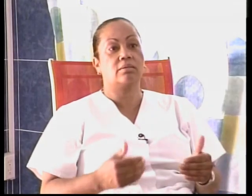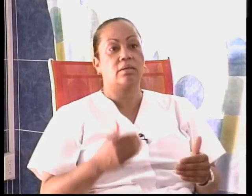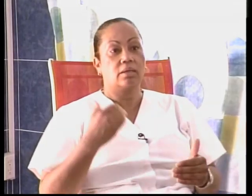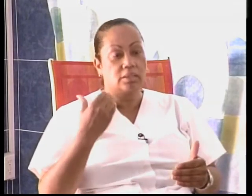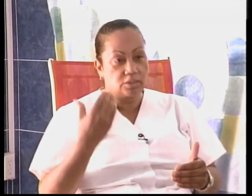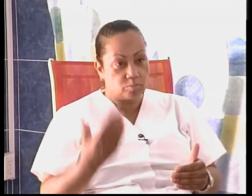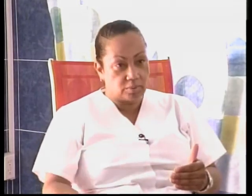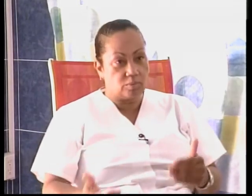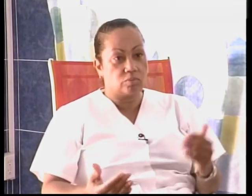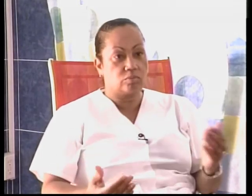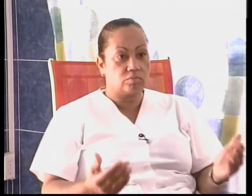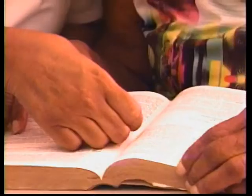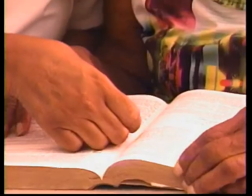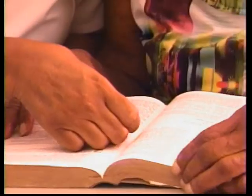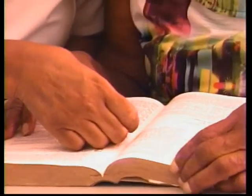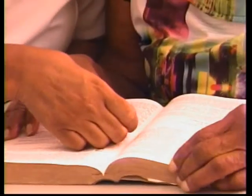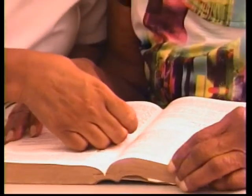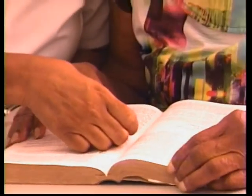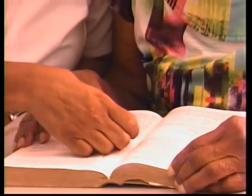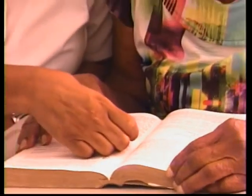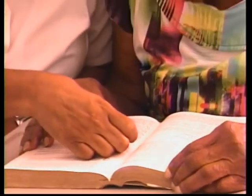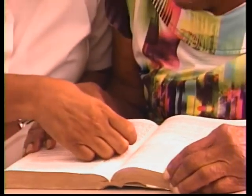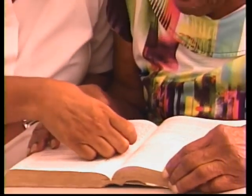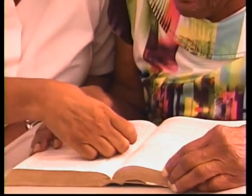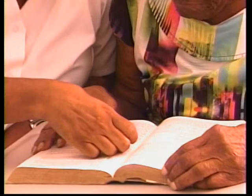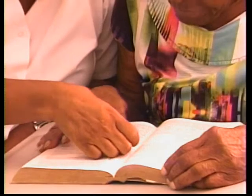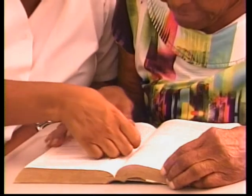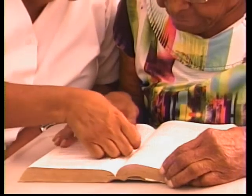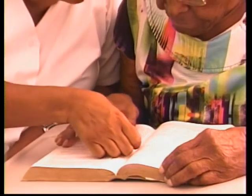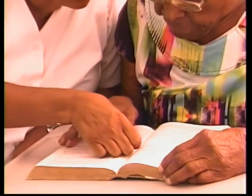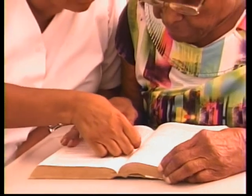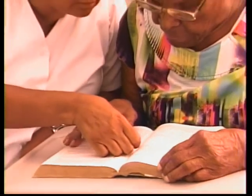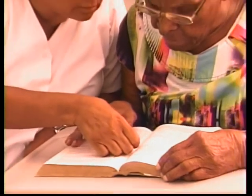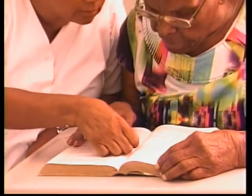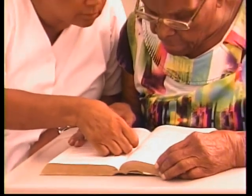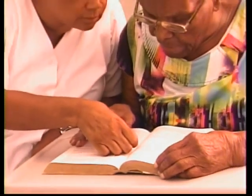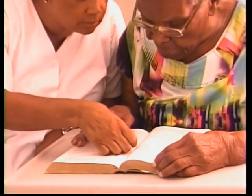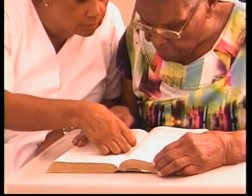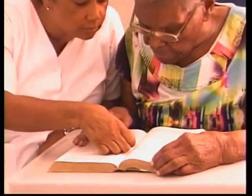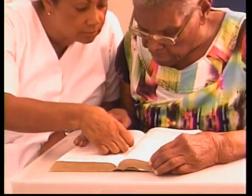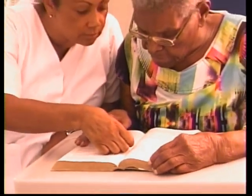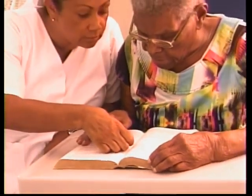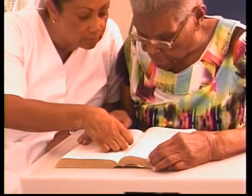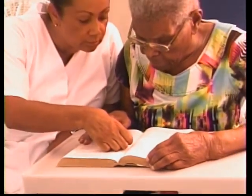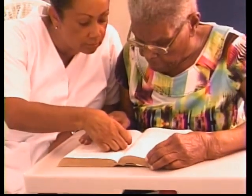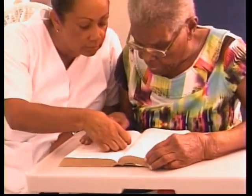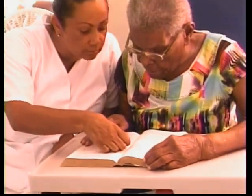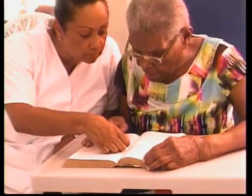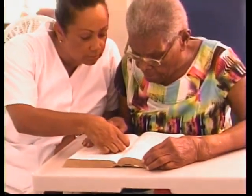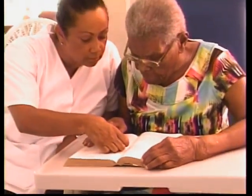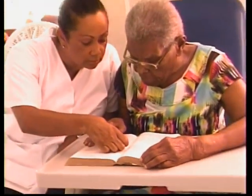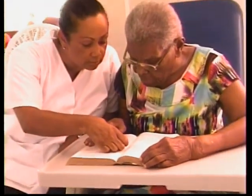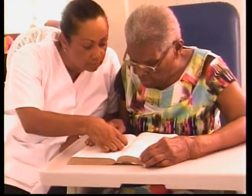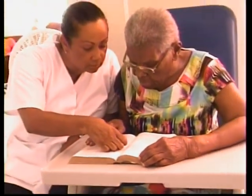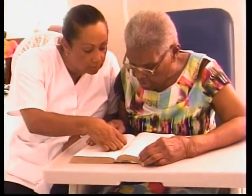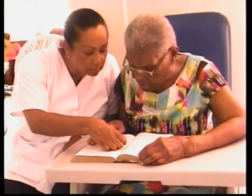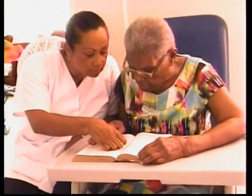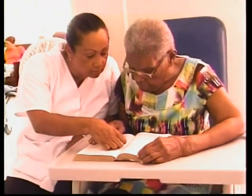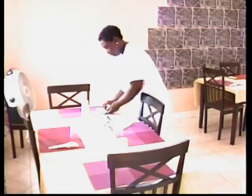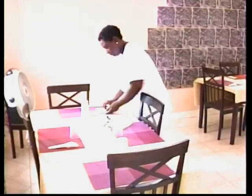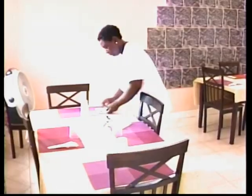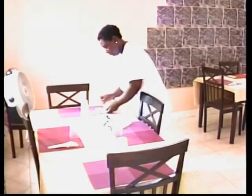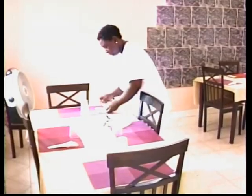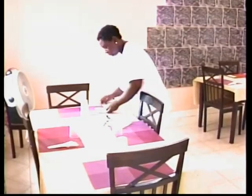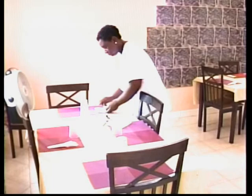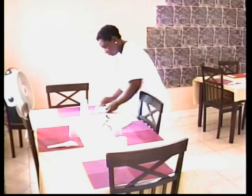color, and just put them out. Ms. Miller says constant care is also critical for the Alzheimer's patient, and her staff at Oasis have been